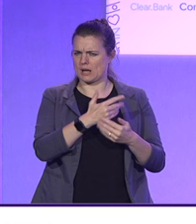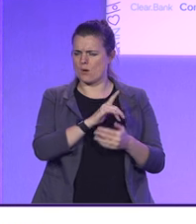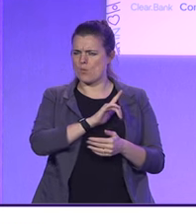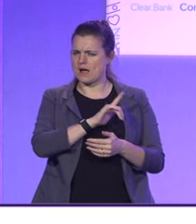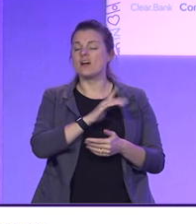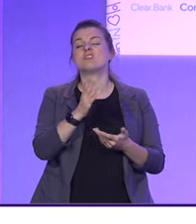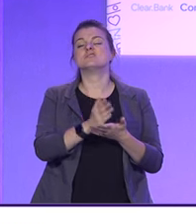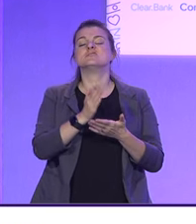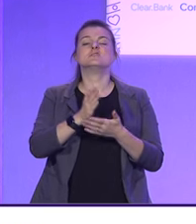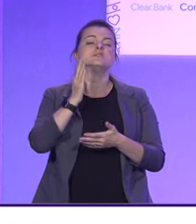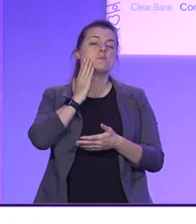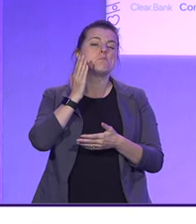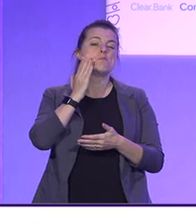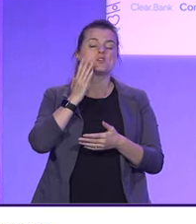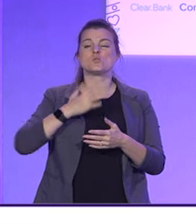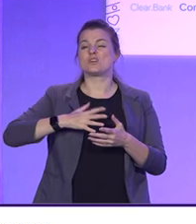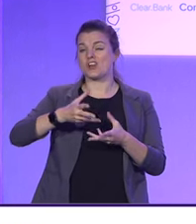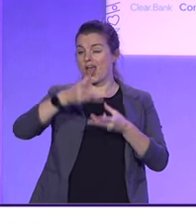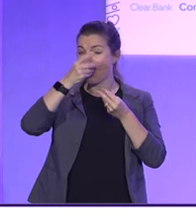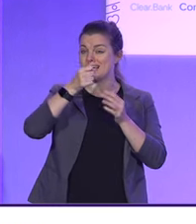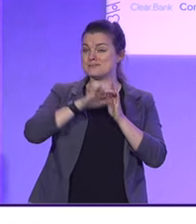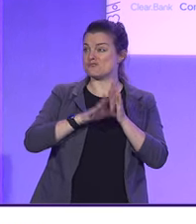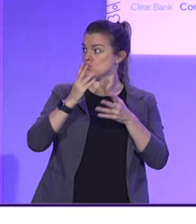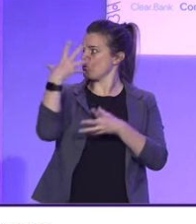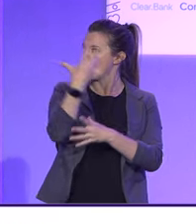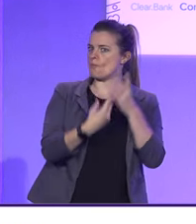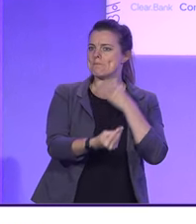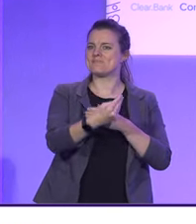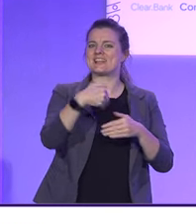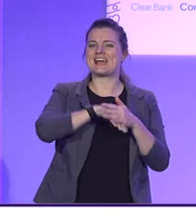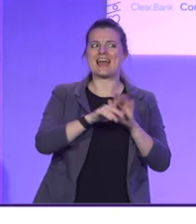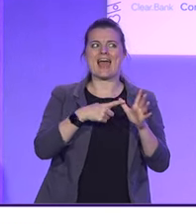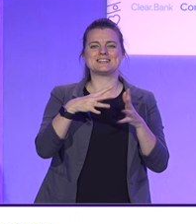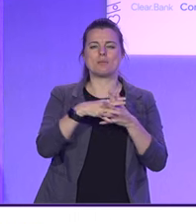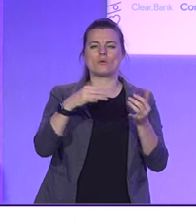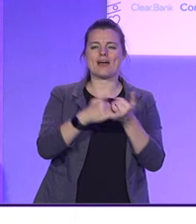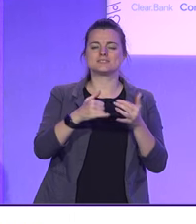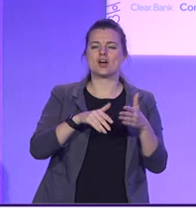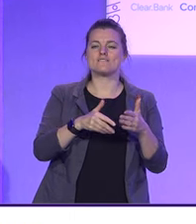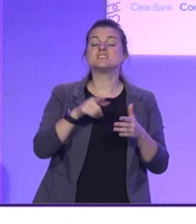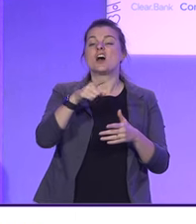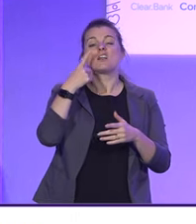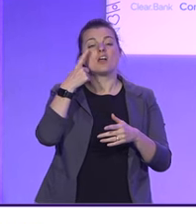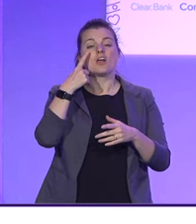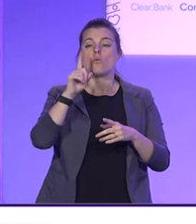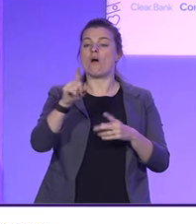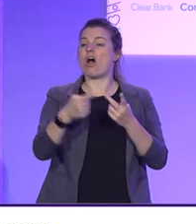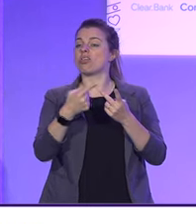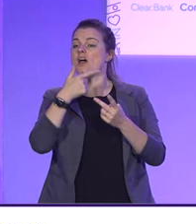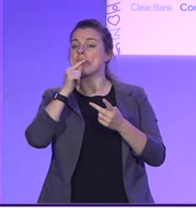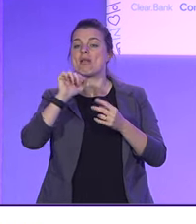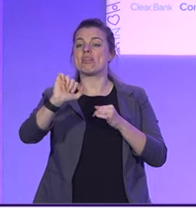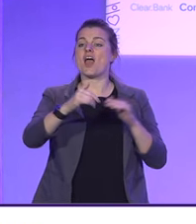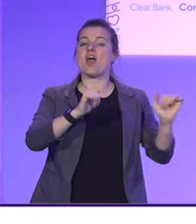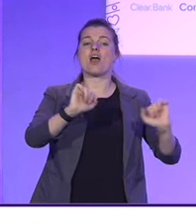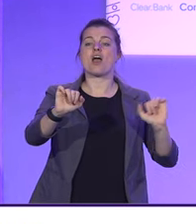simply a learning experience, a way to immerse ourselves in AWS services and see what approaches others were using while implementing them. We put